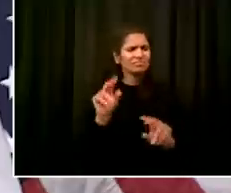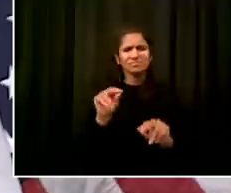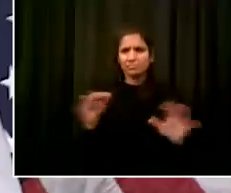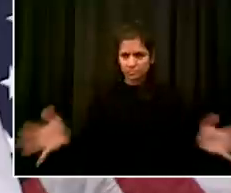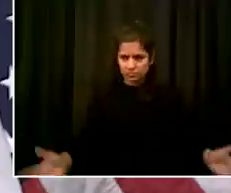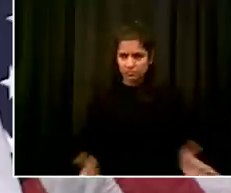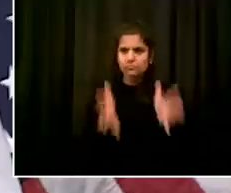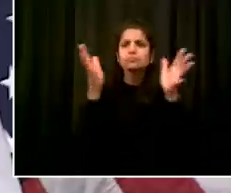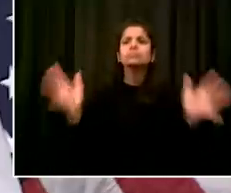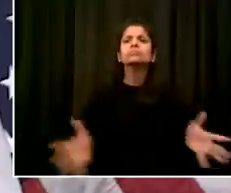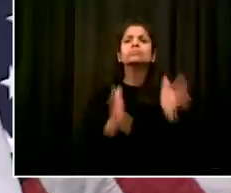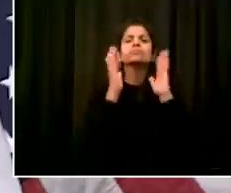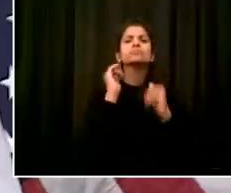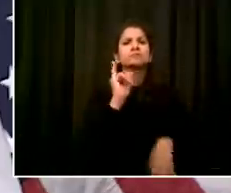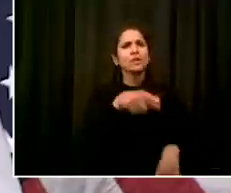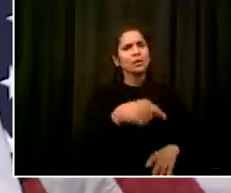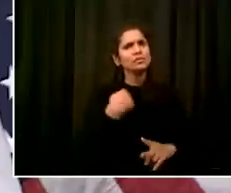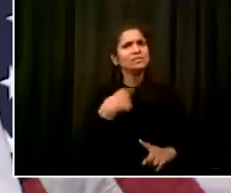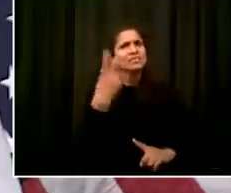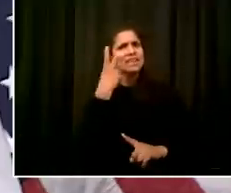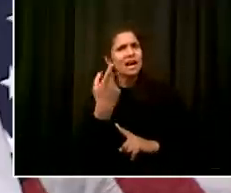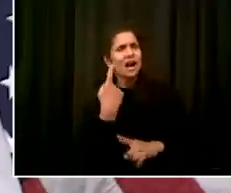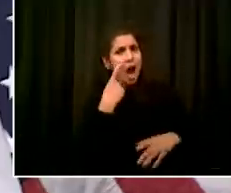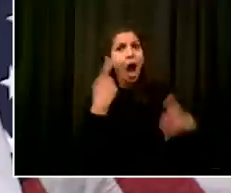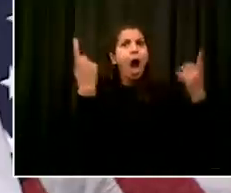were going to meet it with maximum restraint,